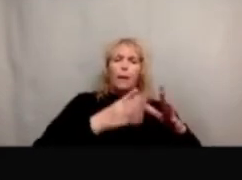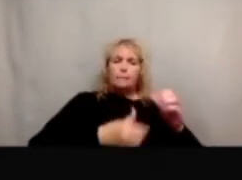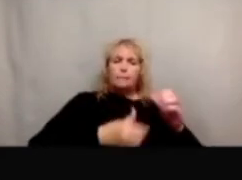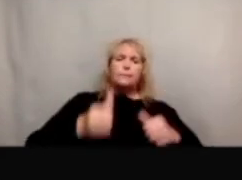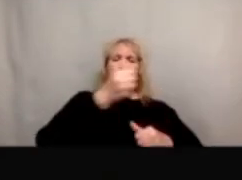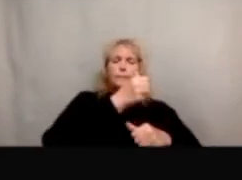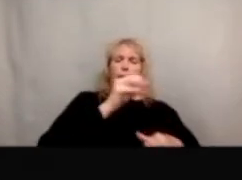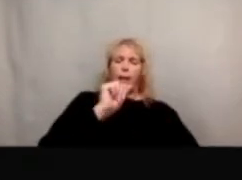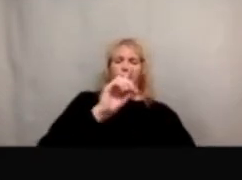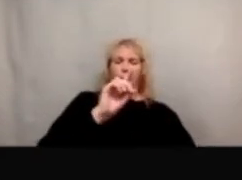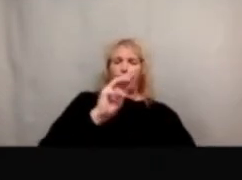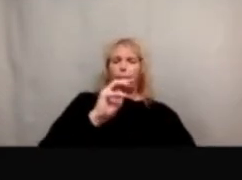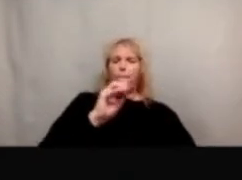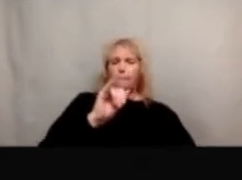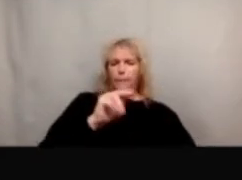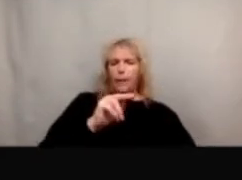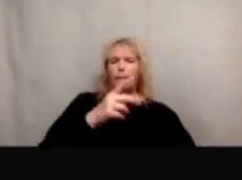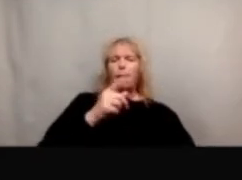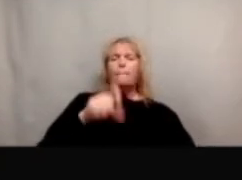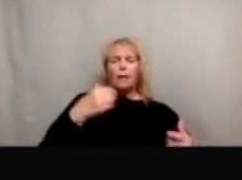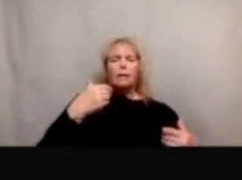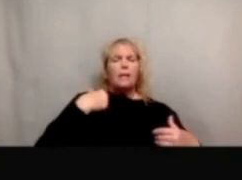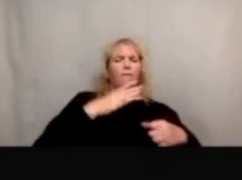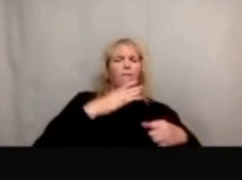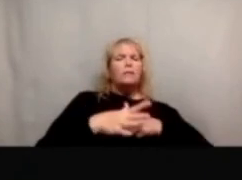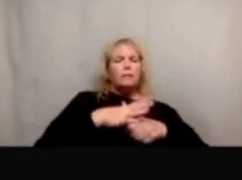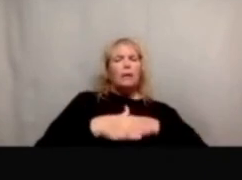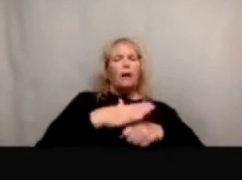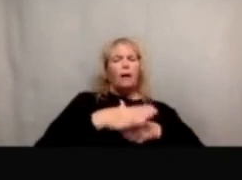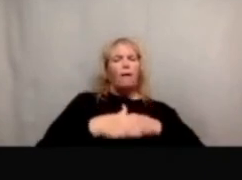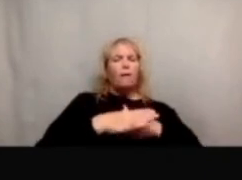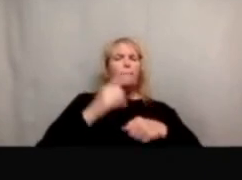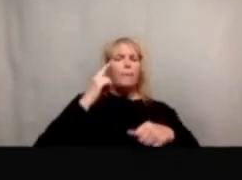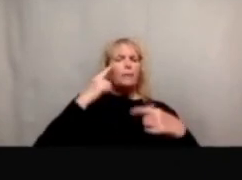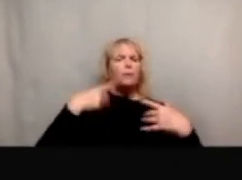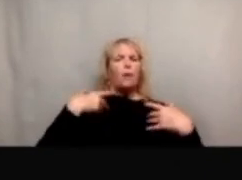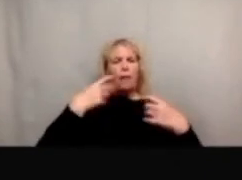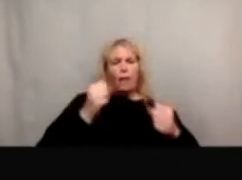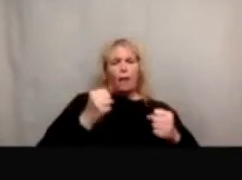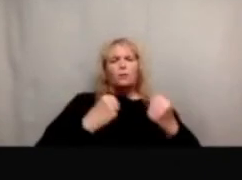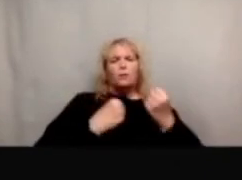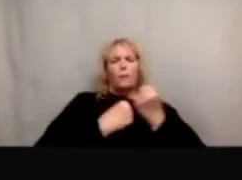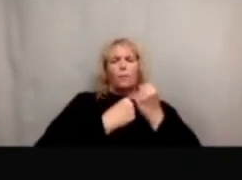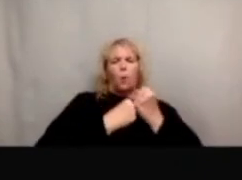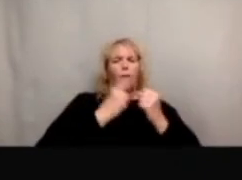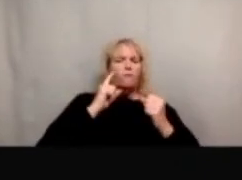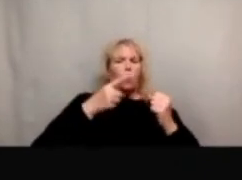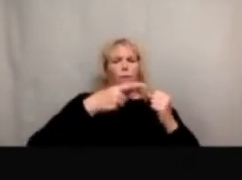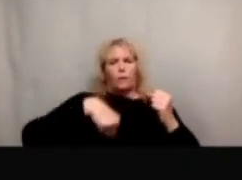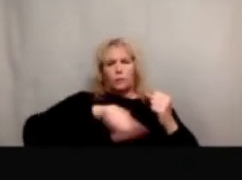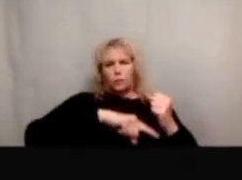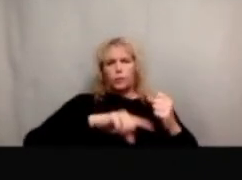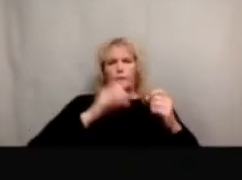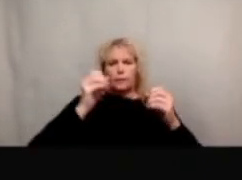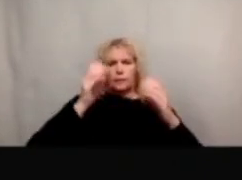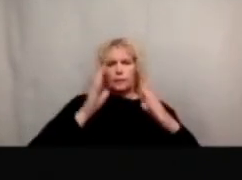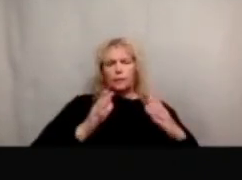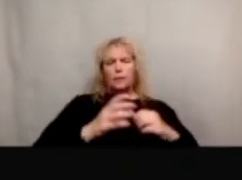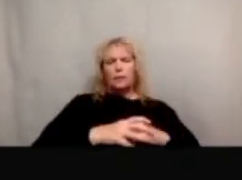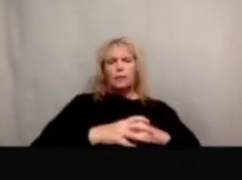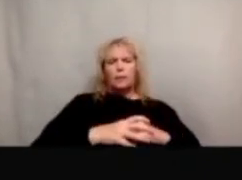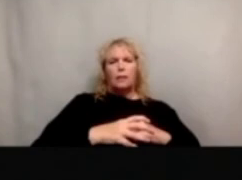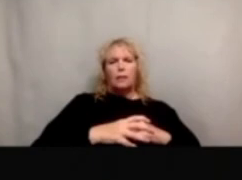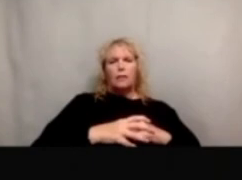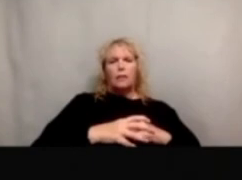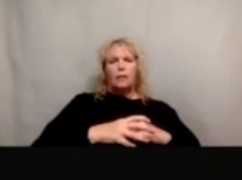ensure that there's mental health support for educators, because there is what's called secondary traumatic stress